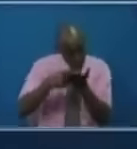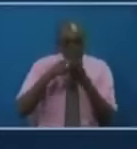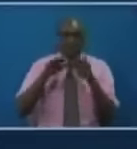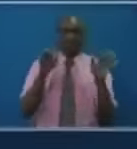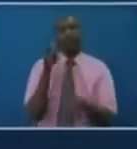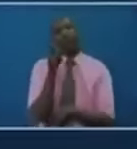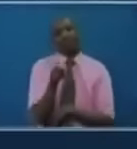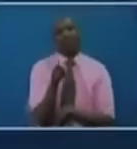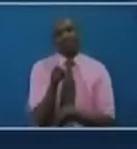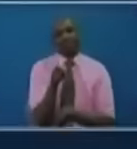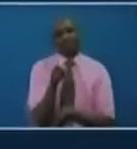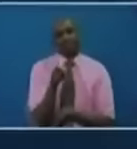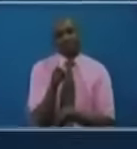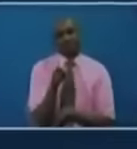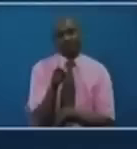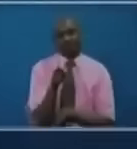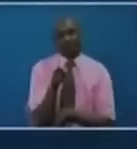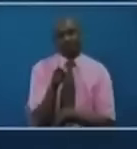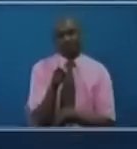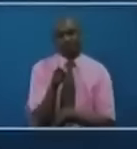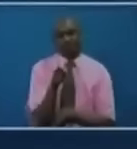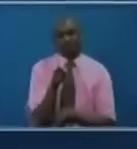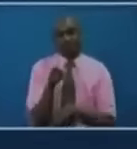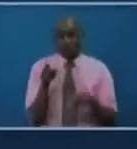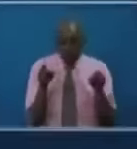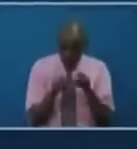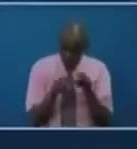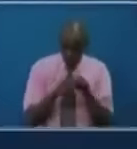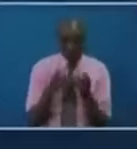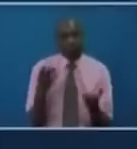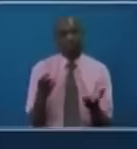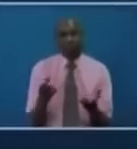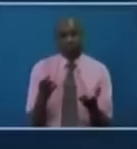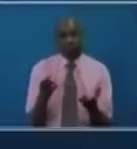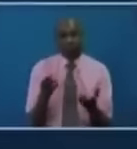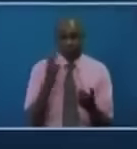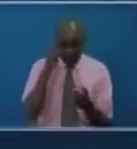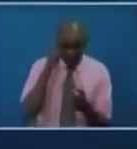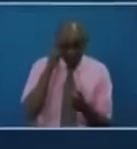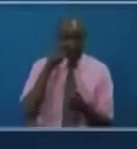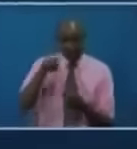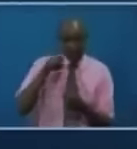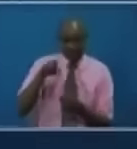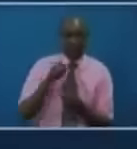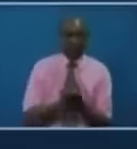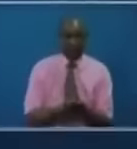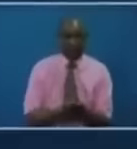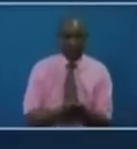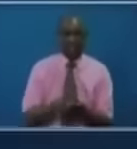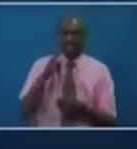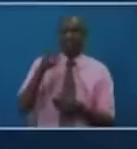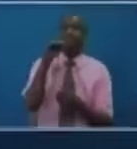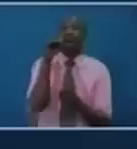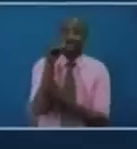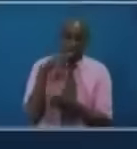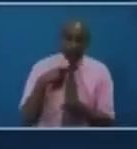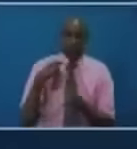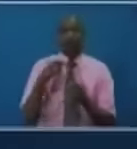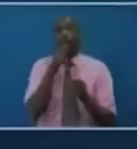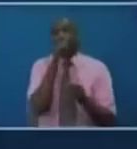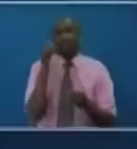table and be also reasonable in their demands. They should not ask the private